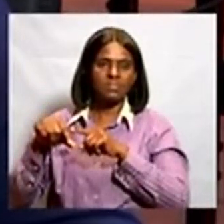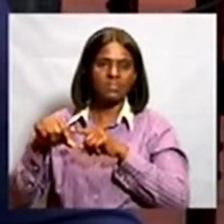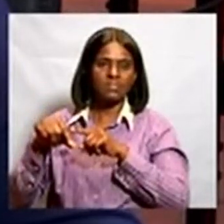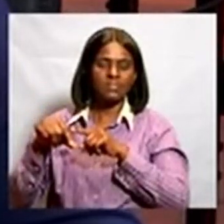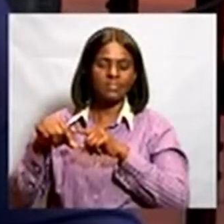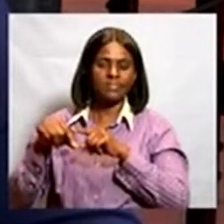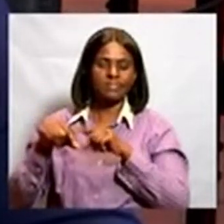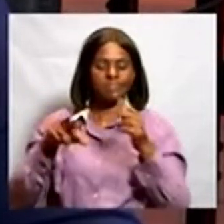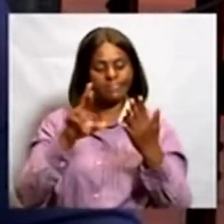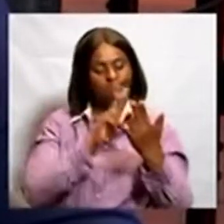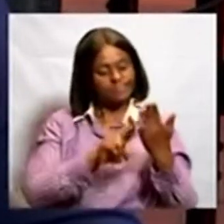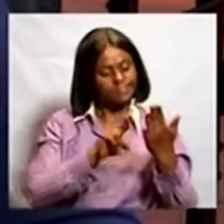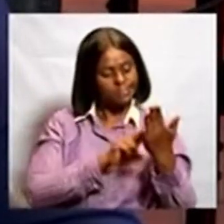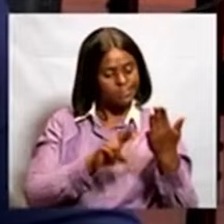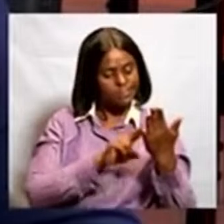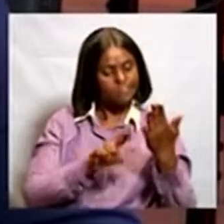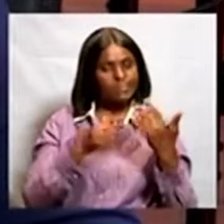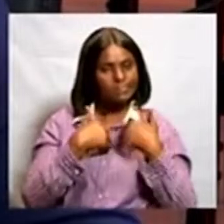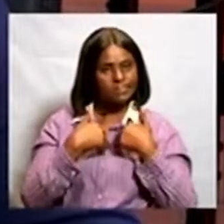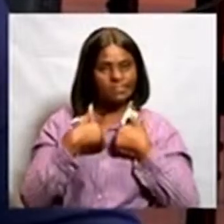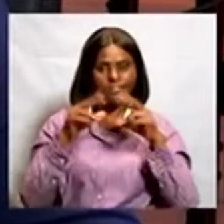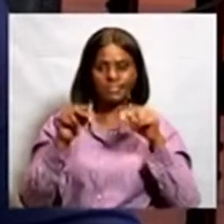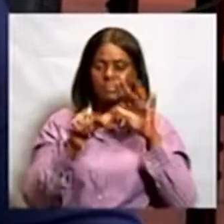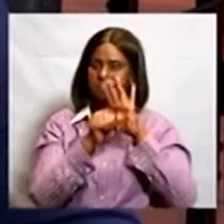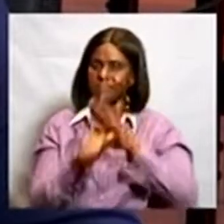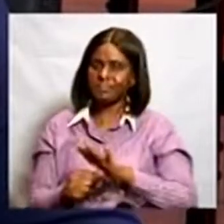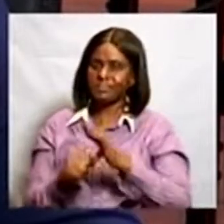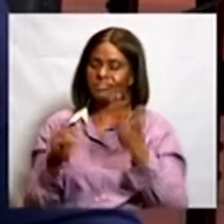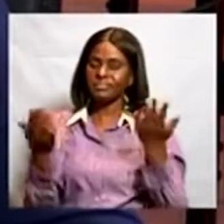Reading through, there is no discrimination.